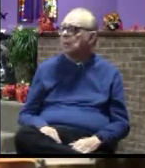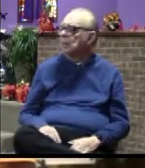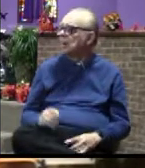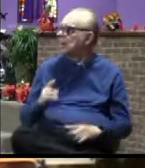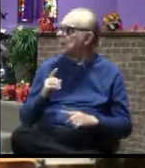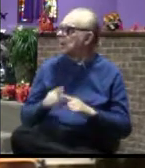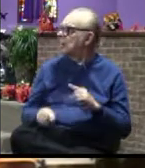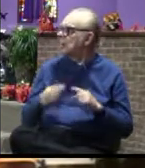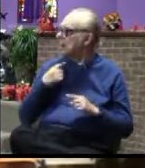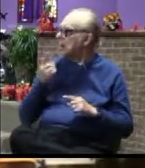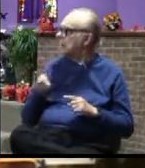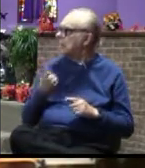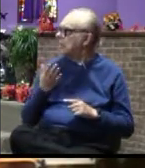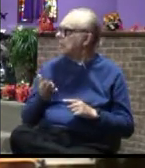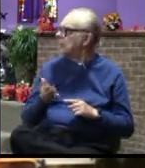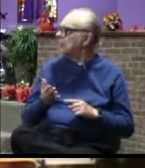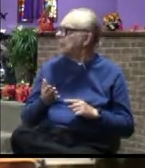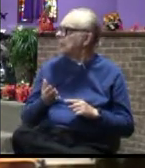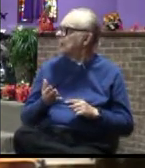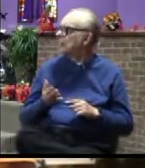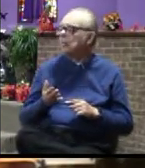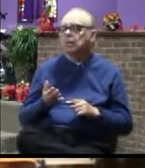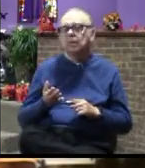that I cannot tell you